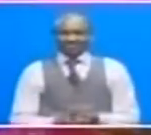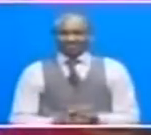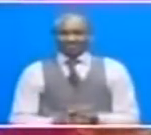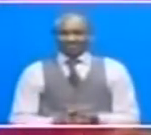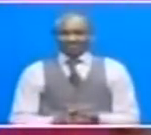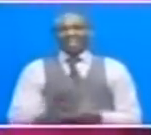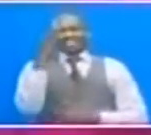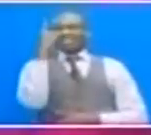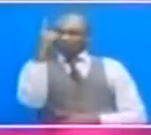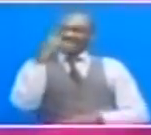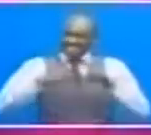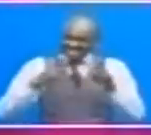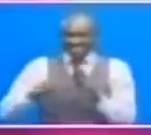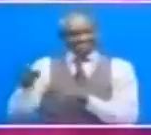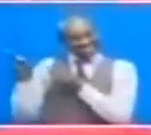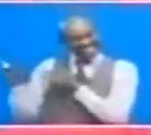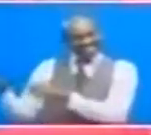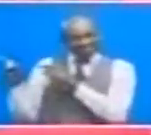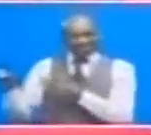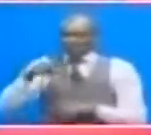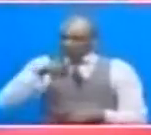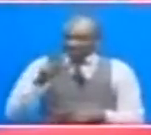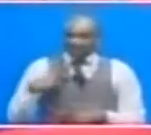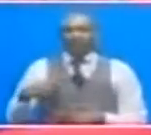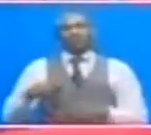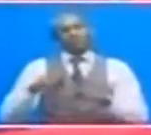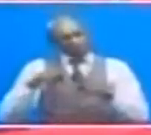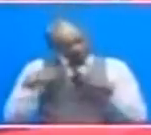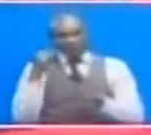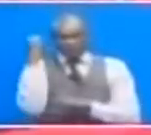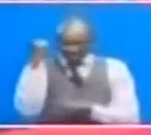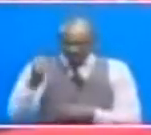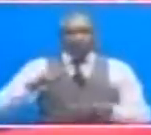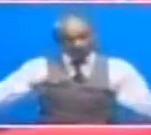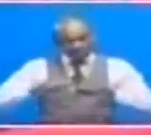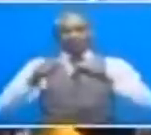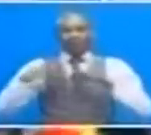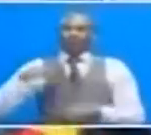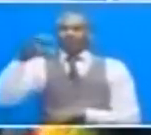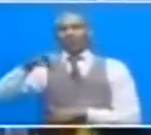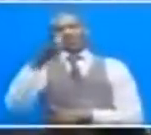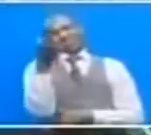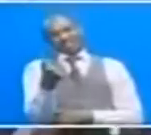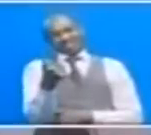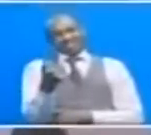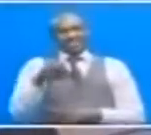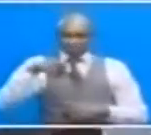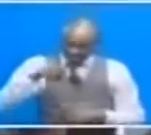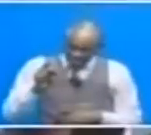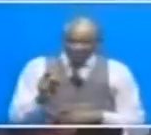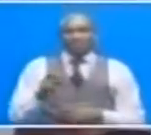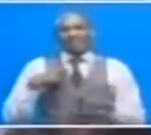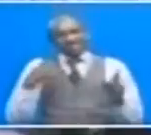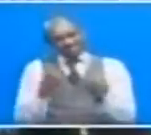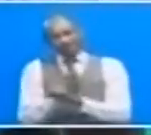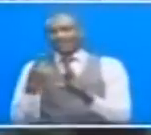For 31 years, Denis Sassou Nguesso has straddled the political landscape of the Republic of Congo, albeit in two